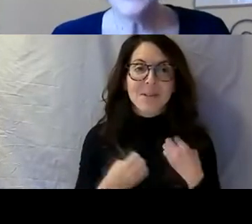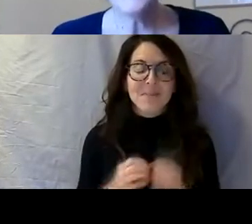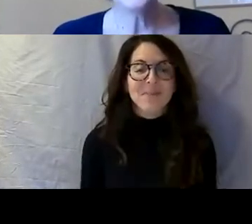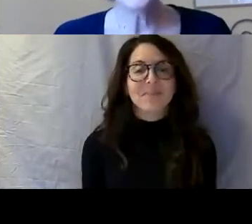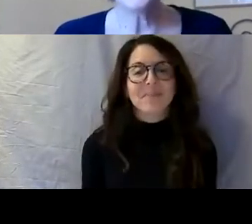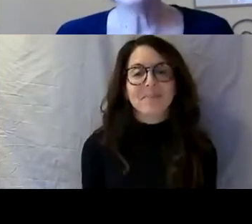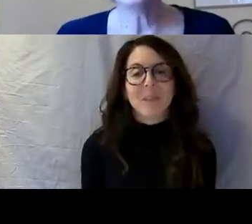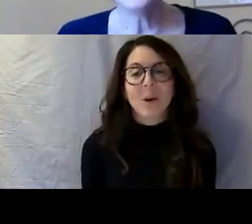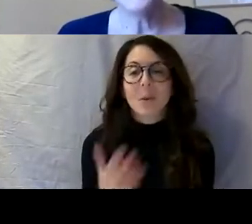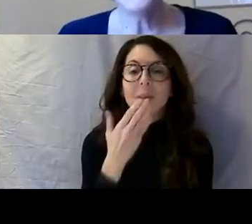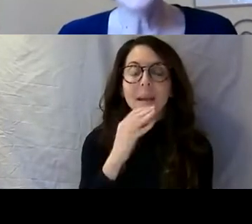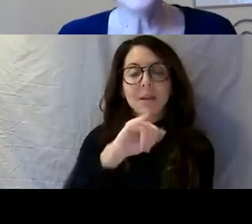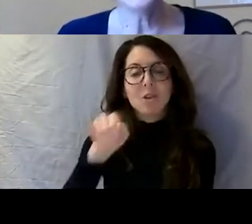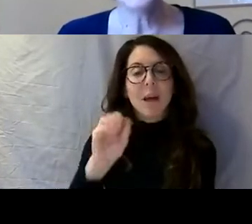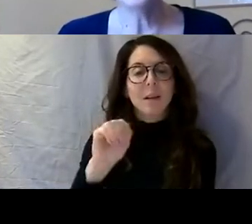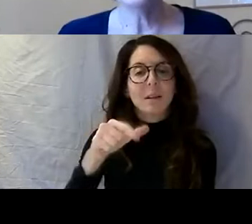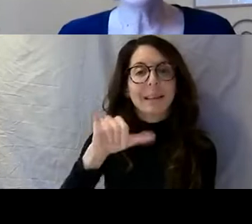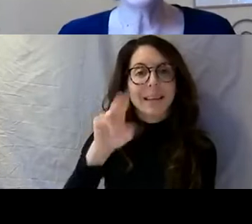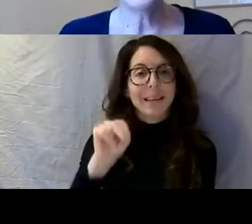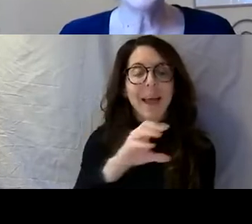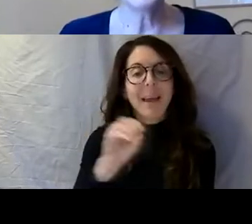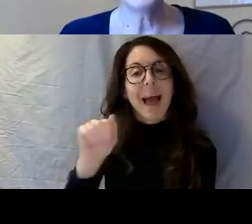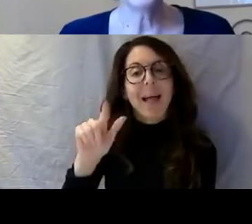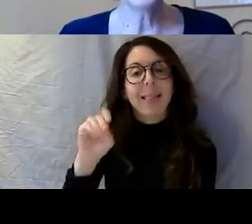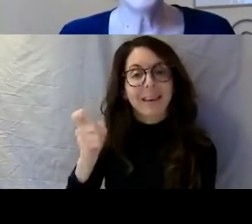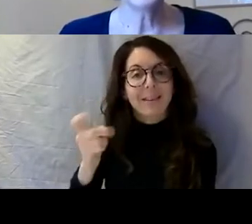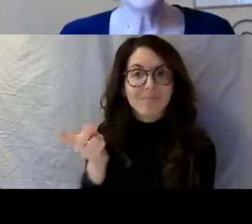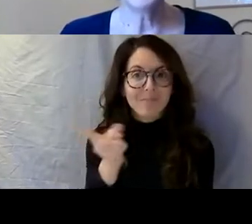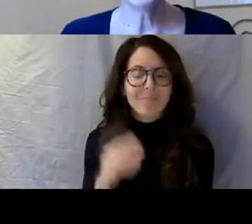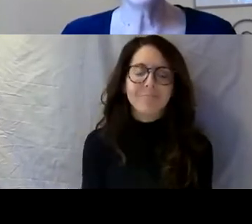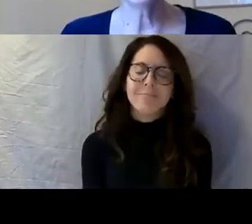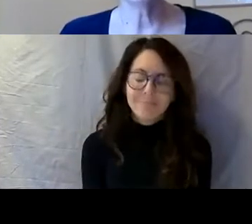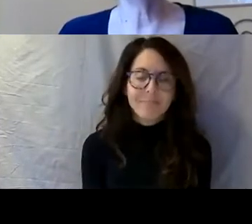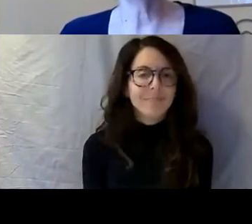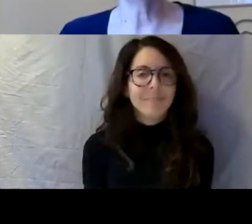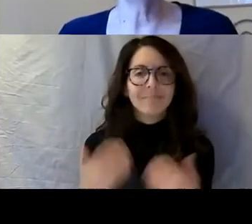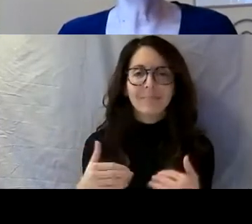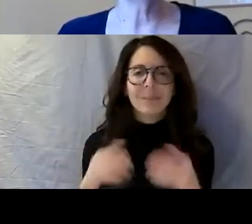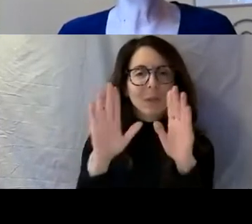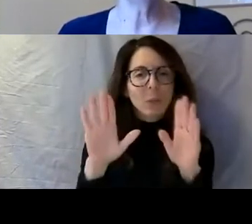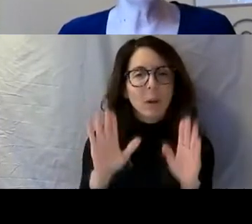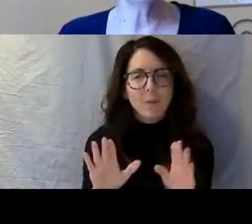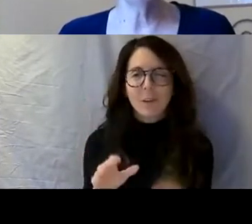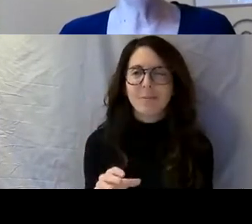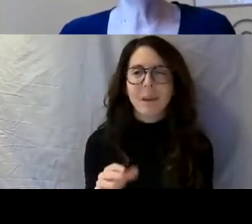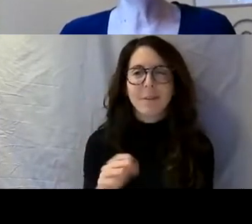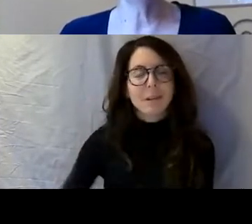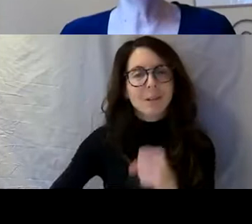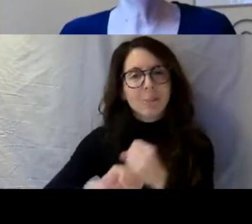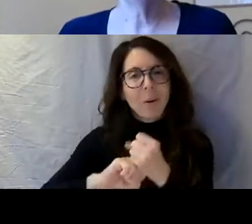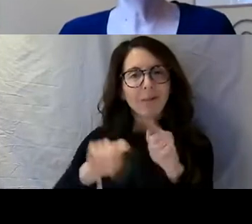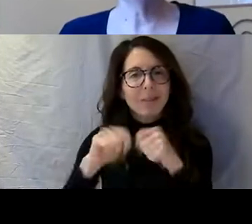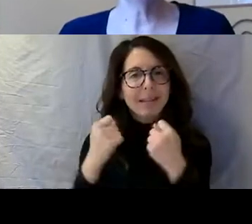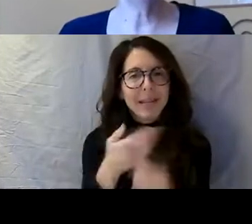thank Jacqueline and Alex. It really is always wonderful to have the support of the team that's been